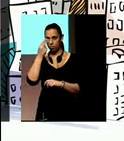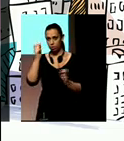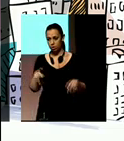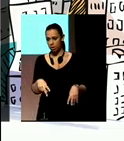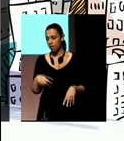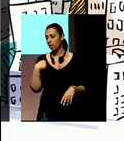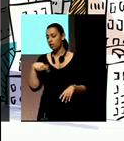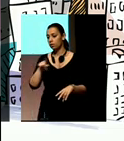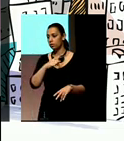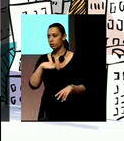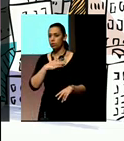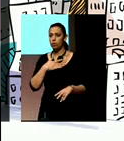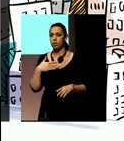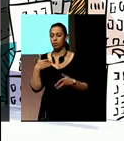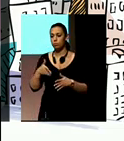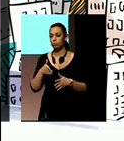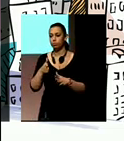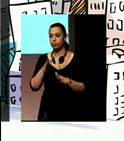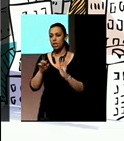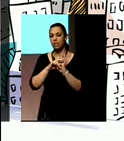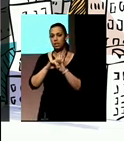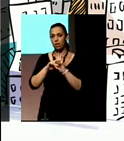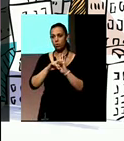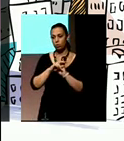non-benefit institution. We